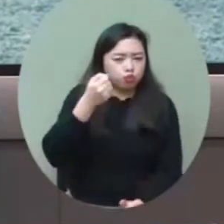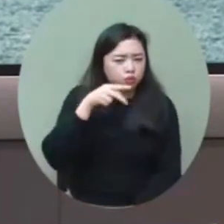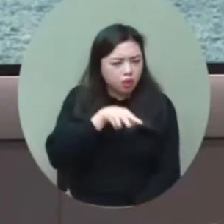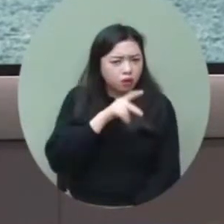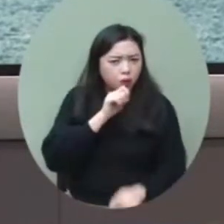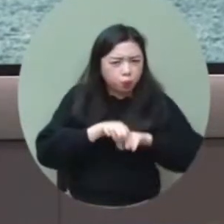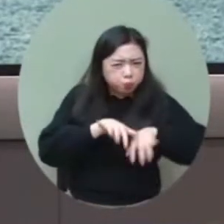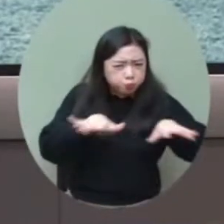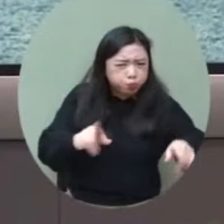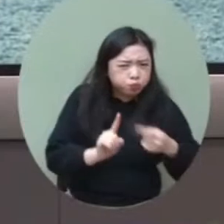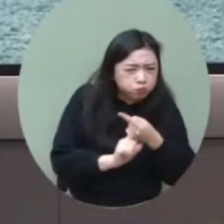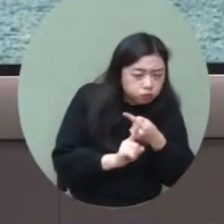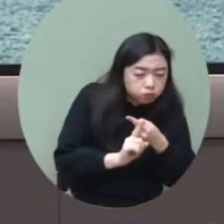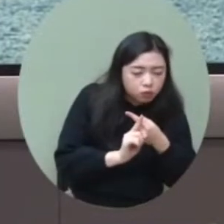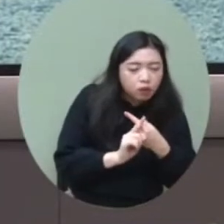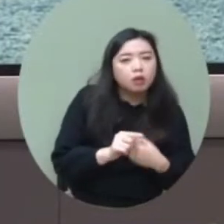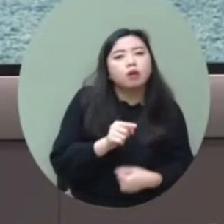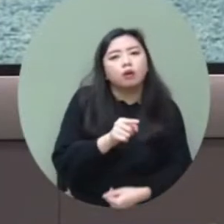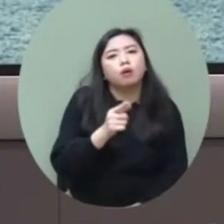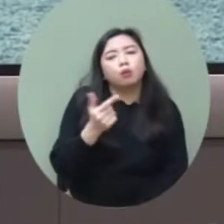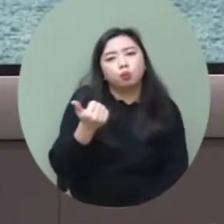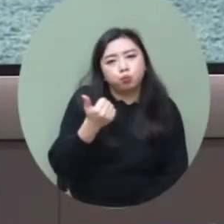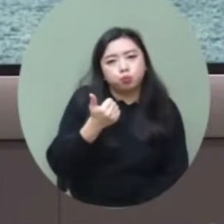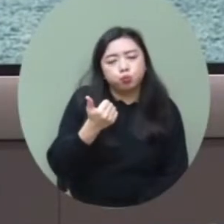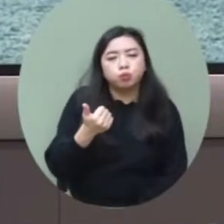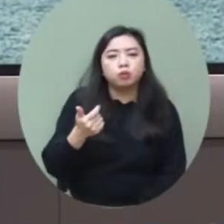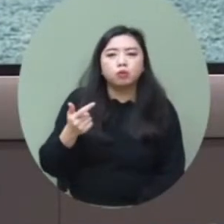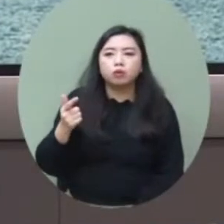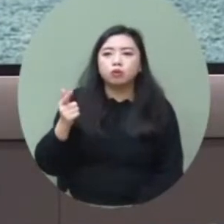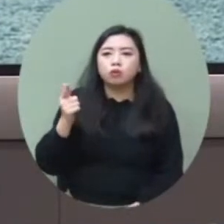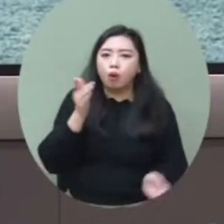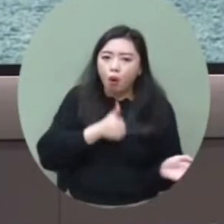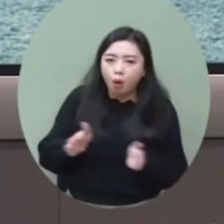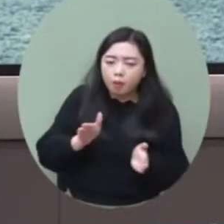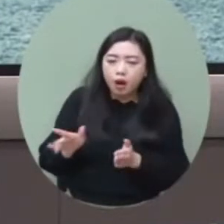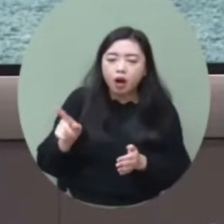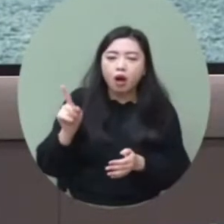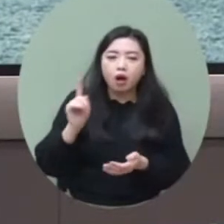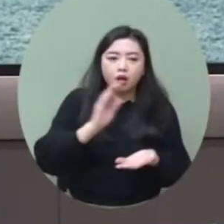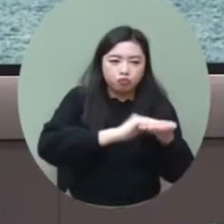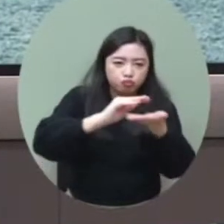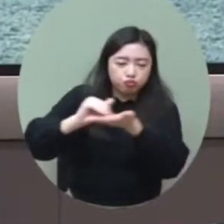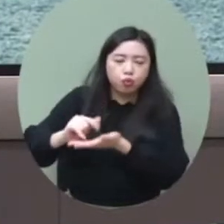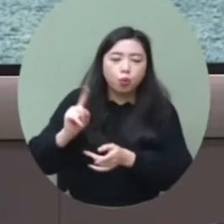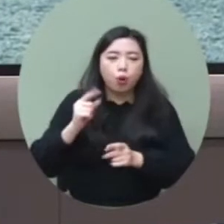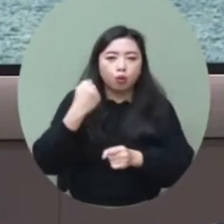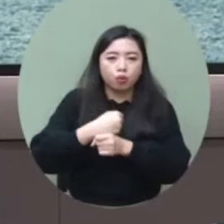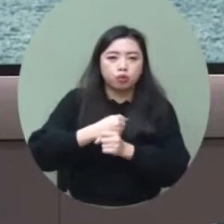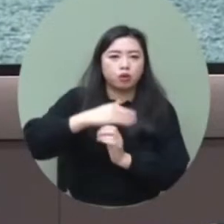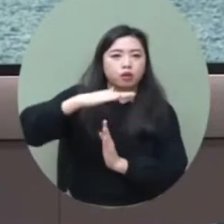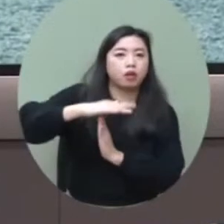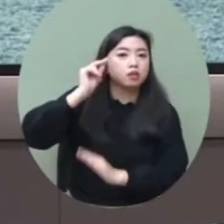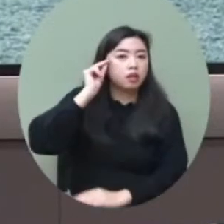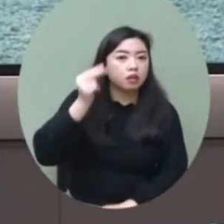If the supervisor of a construction site found that there is an outbreak,